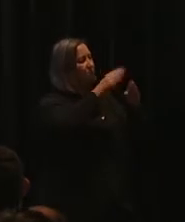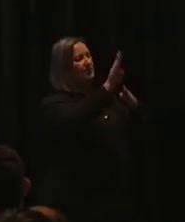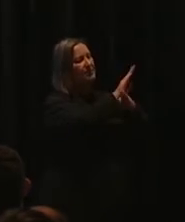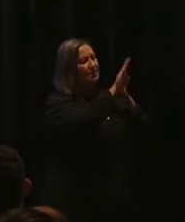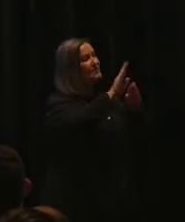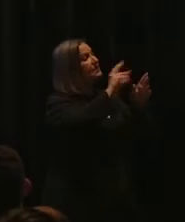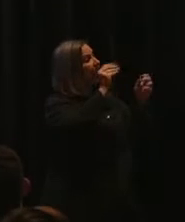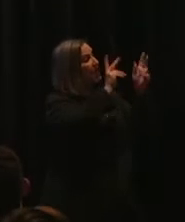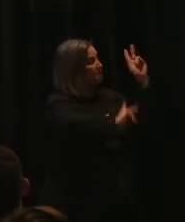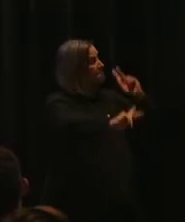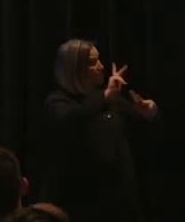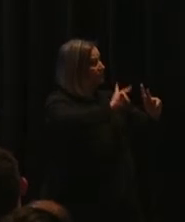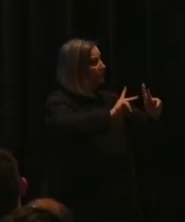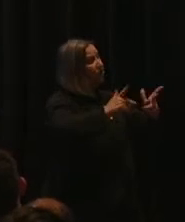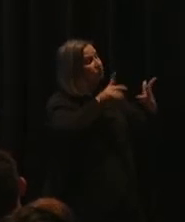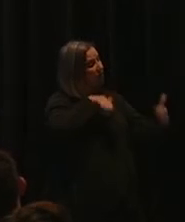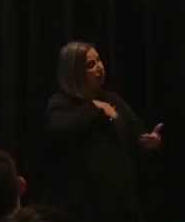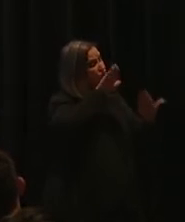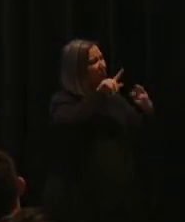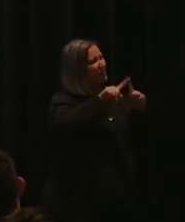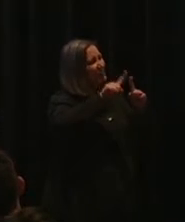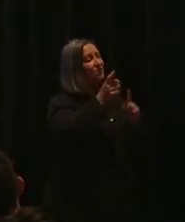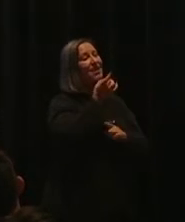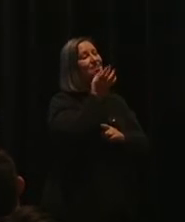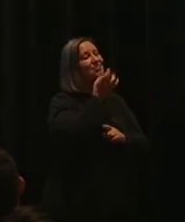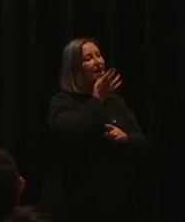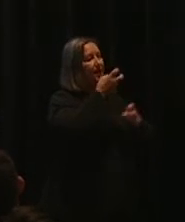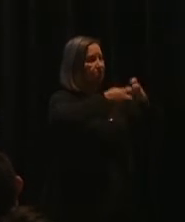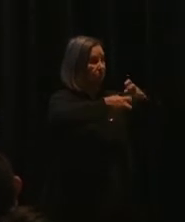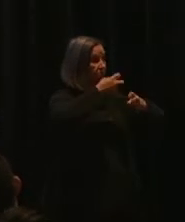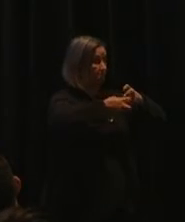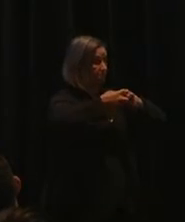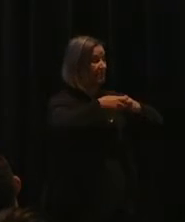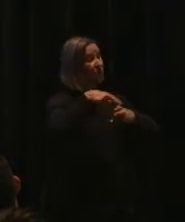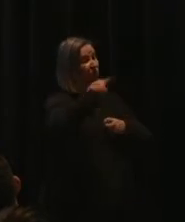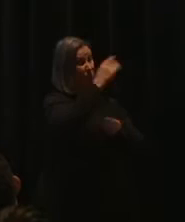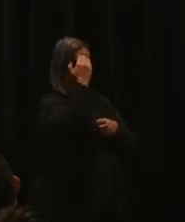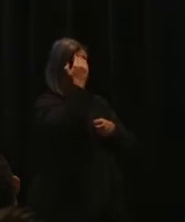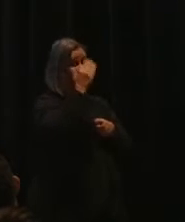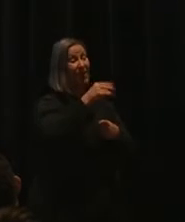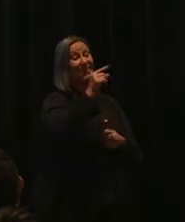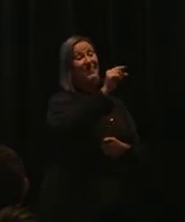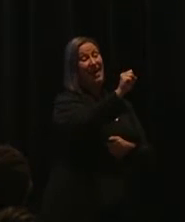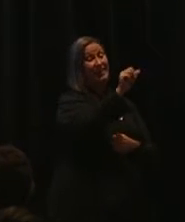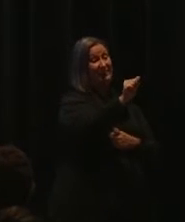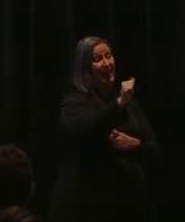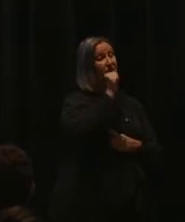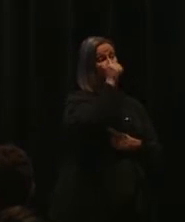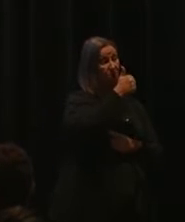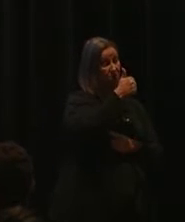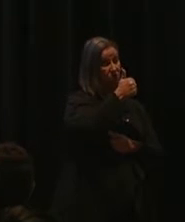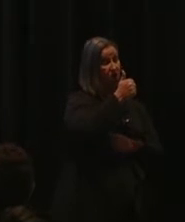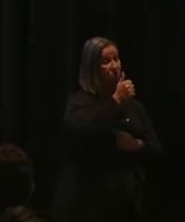and individuals address excessive lighting issues. And I'm sure, as many of you are aware, in the adoption of the SA Tomorrow Sustainability Plan, some questions came